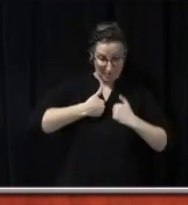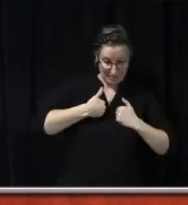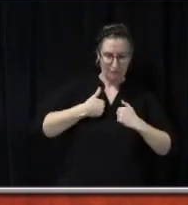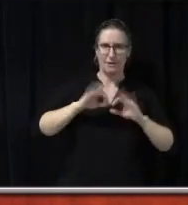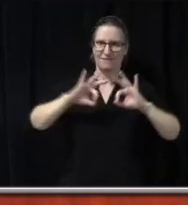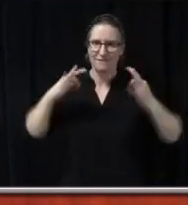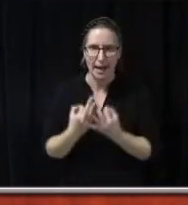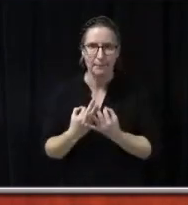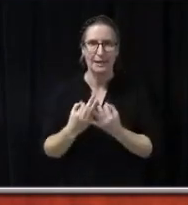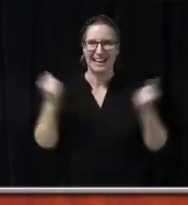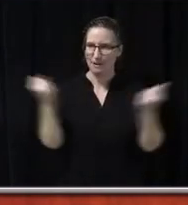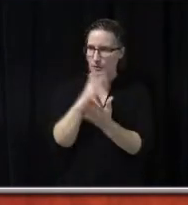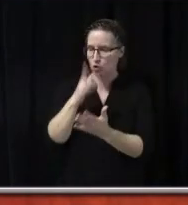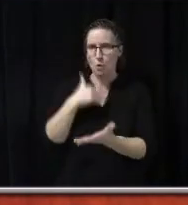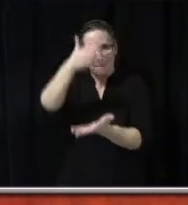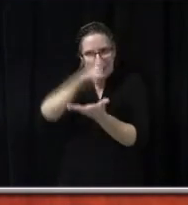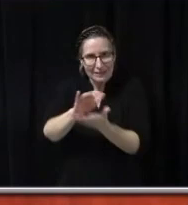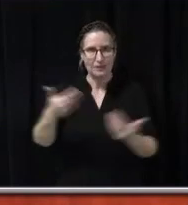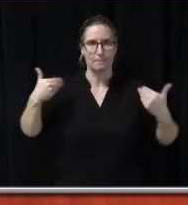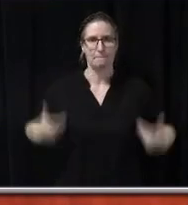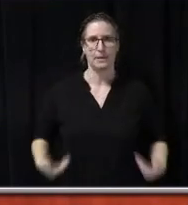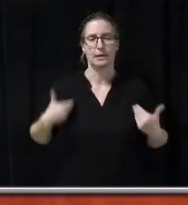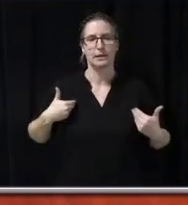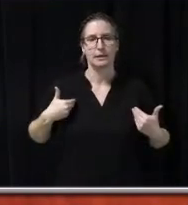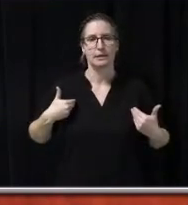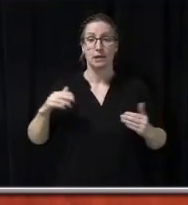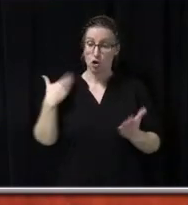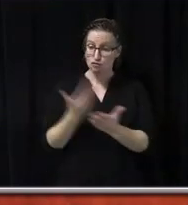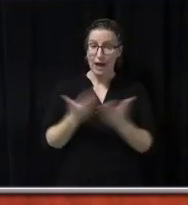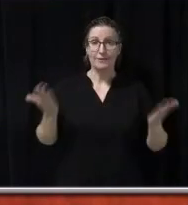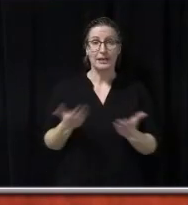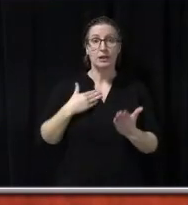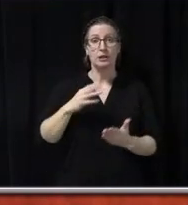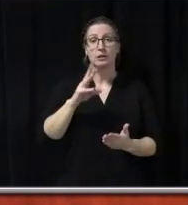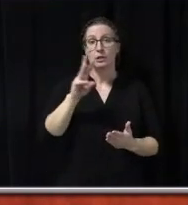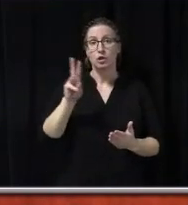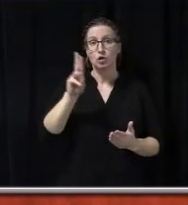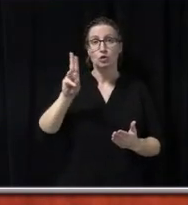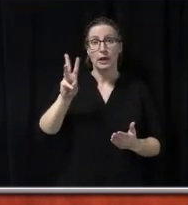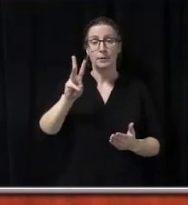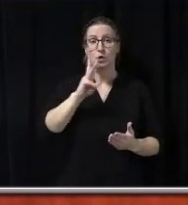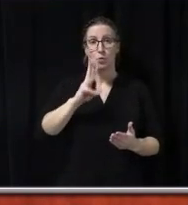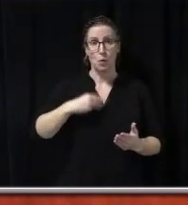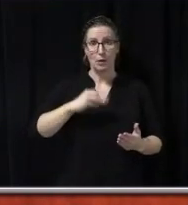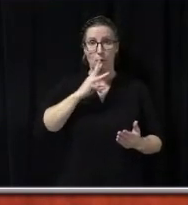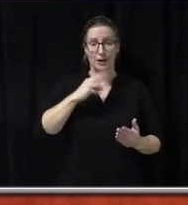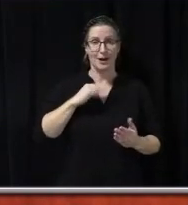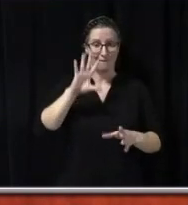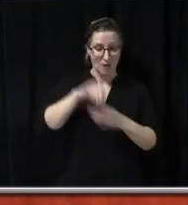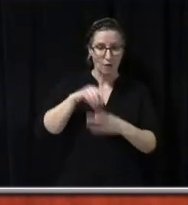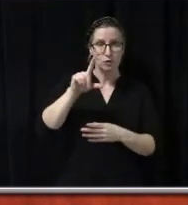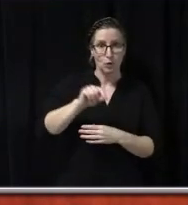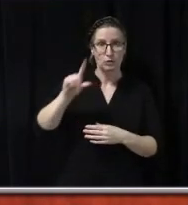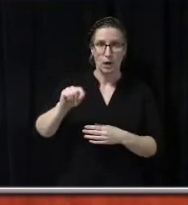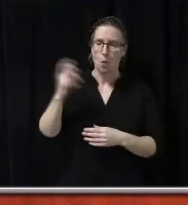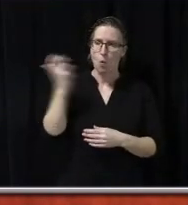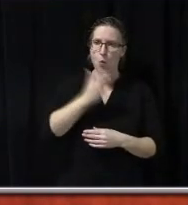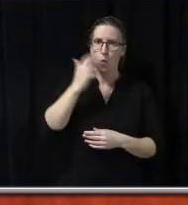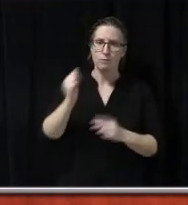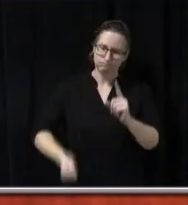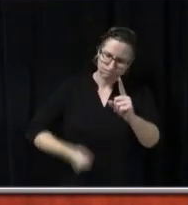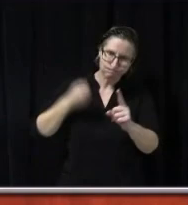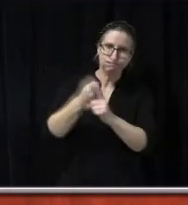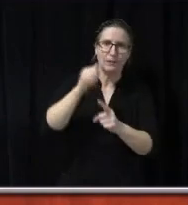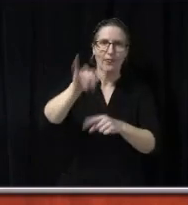for everyone who believed in me. Coming to the University of Wisconsin-Whitewater in fall of 2020 during the height of the